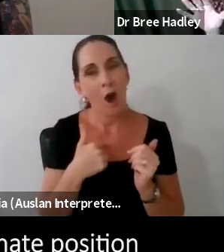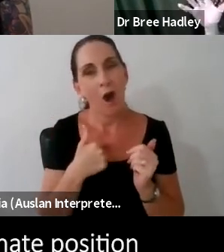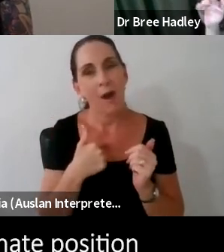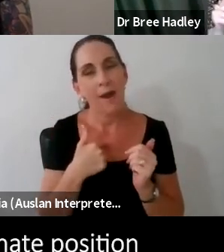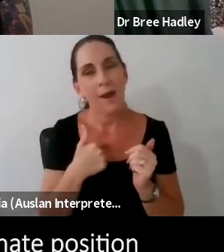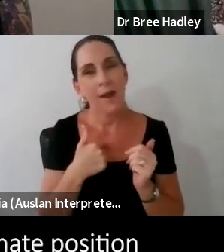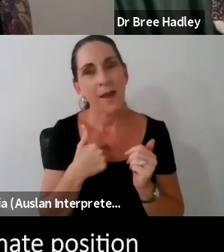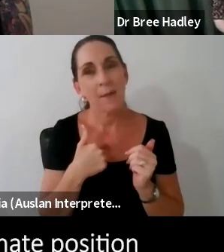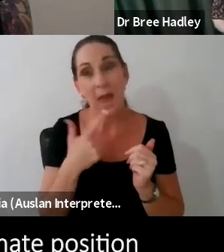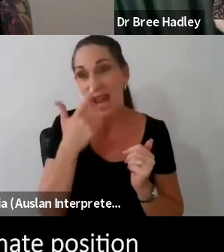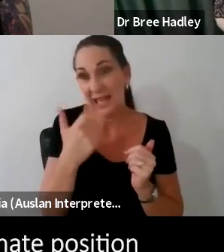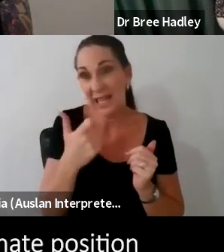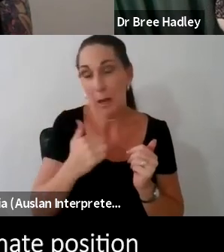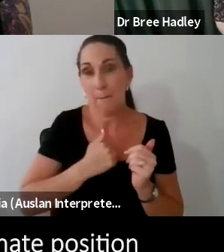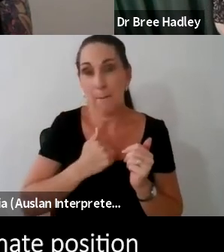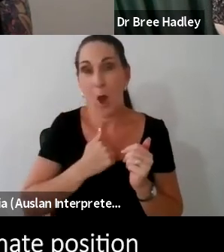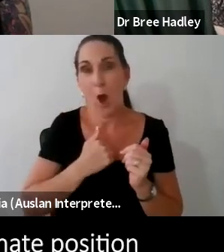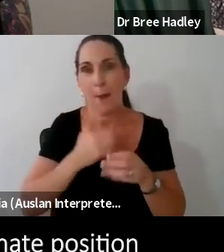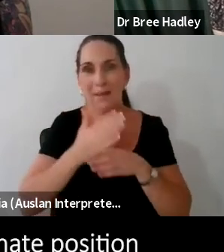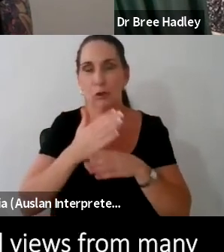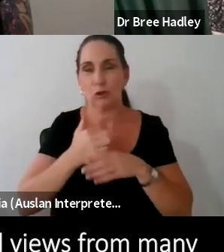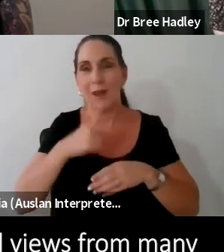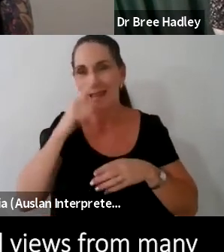I'm in the fortunate position of teaching this